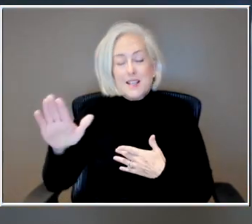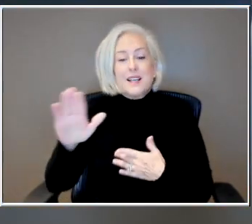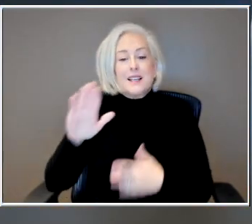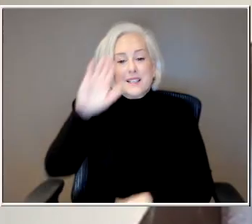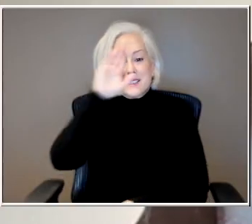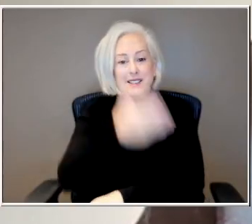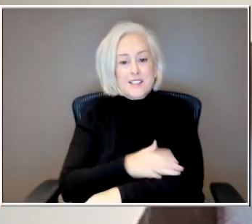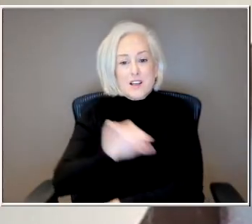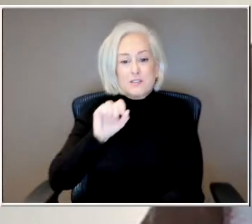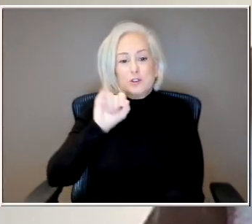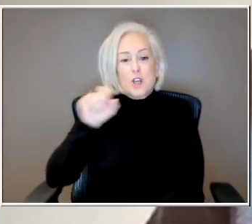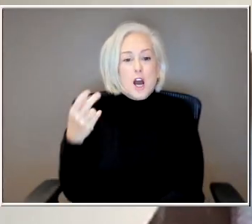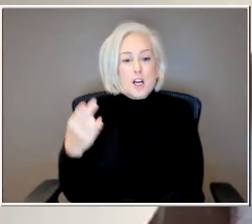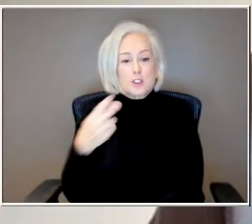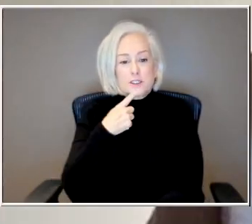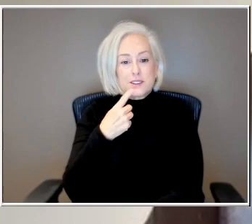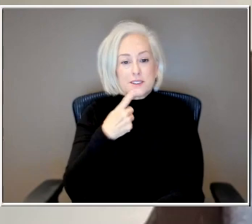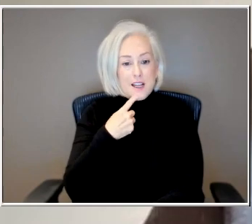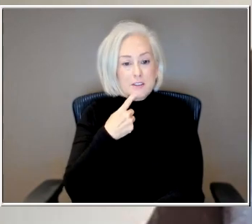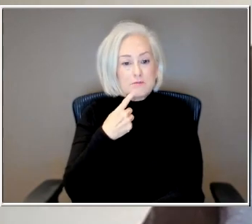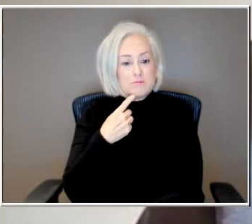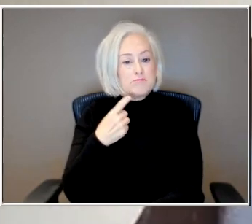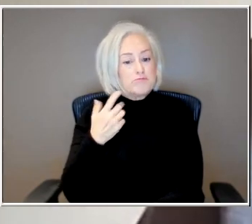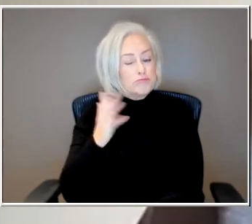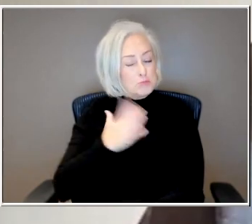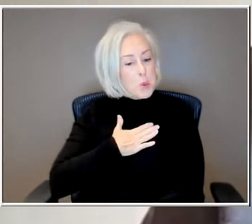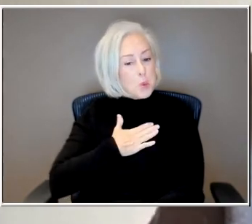said, "You don't need to look for